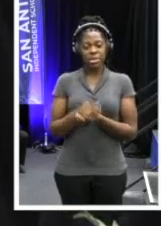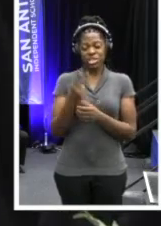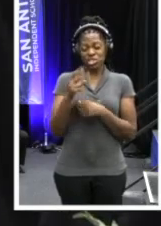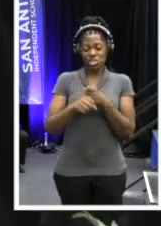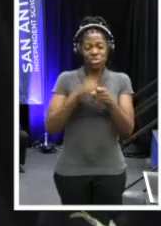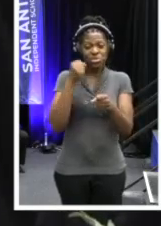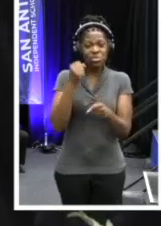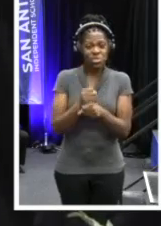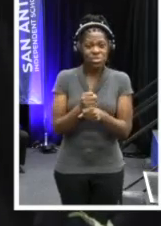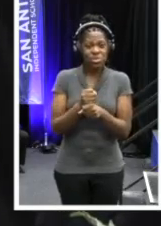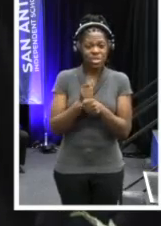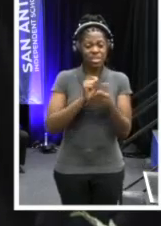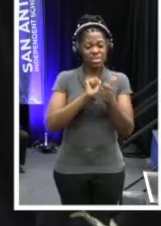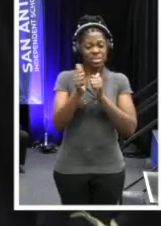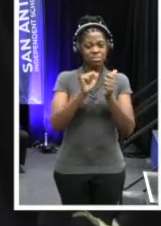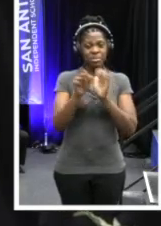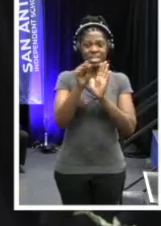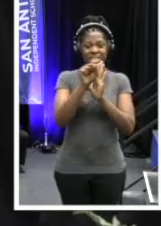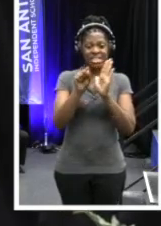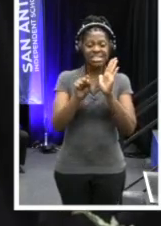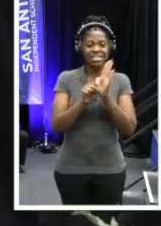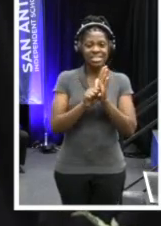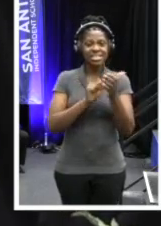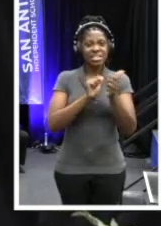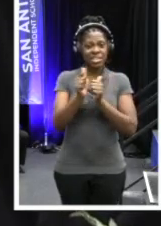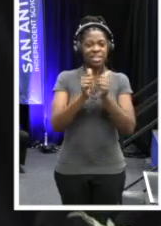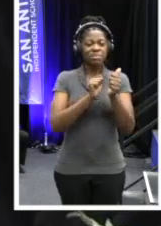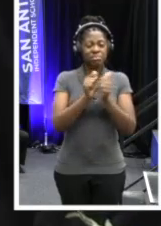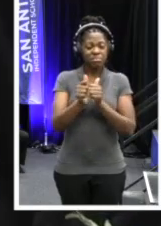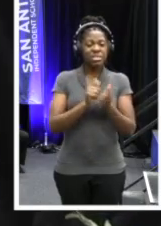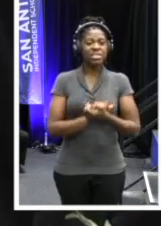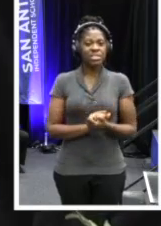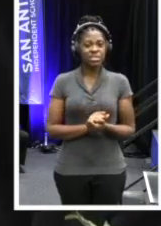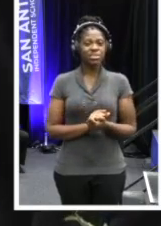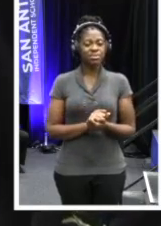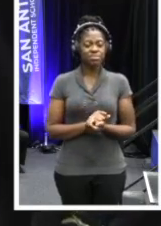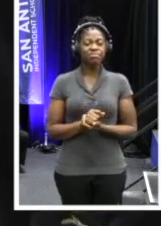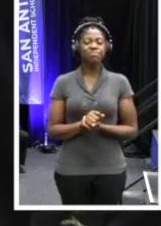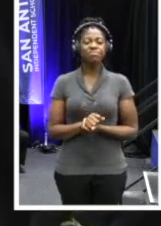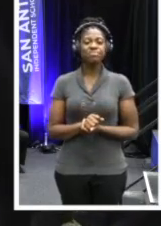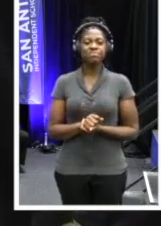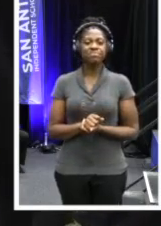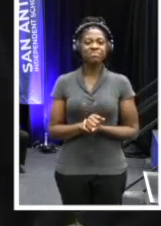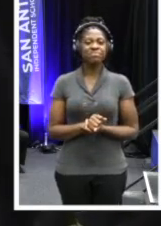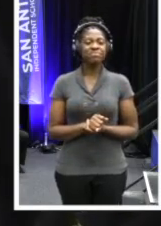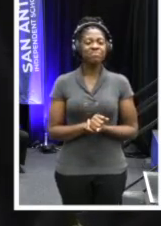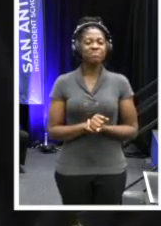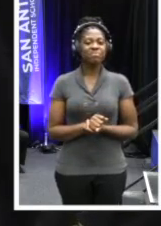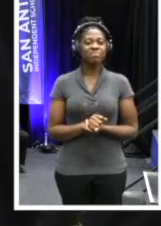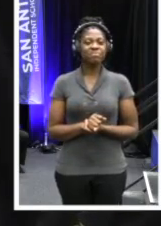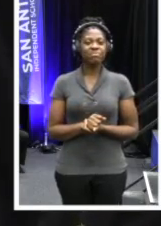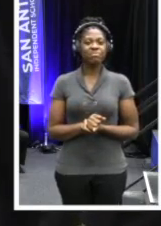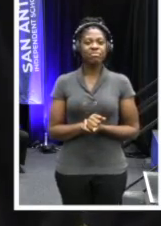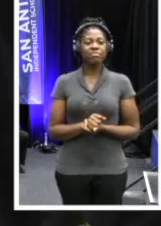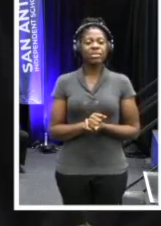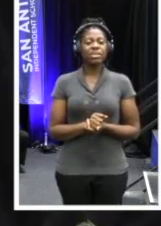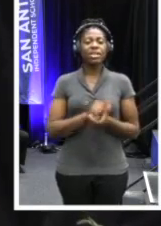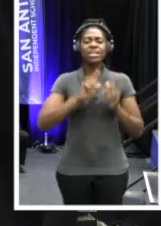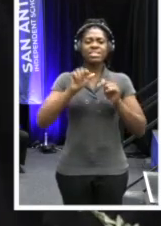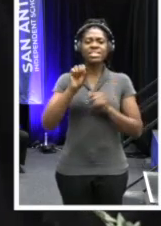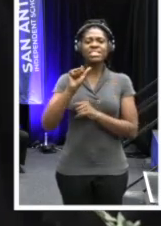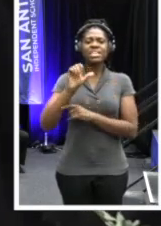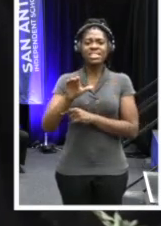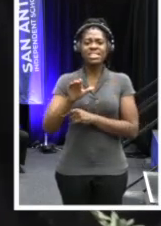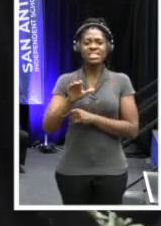experience has competed at state round in the Platinum Division of the National Cyber Patriot Competition. While at SAC, Josh has made